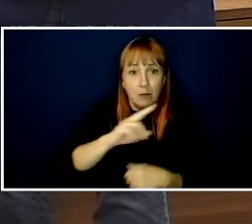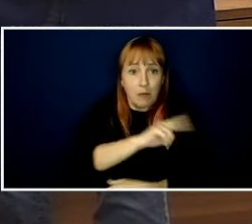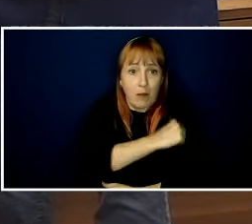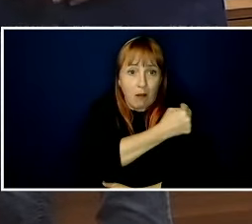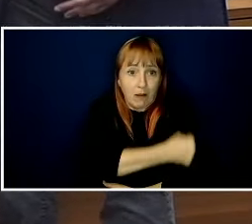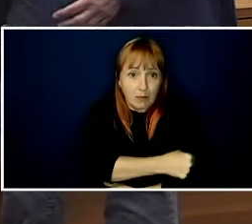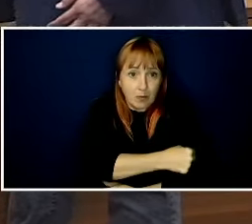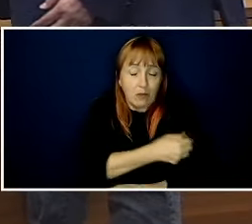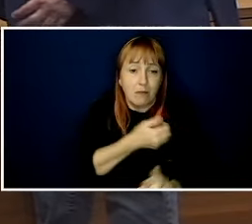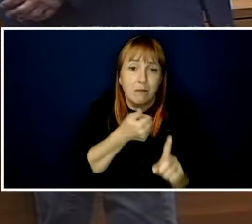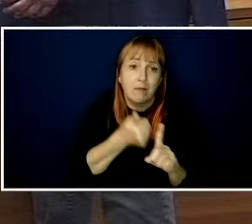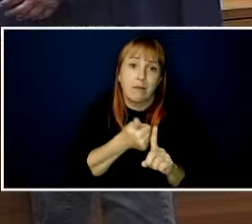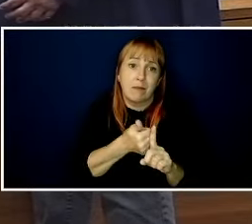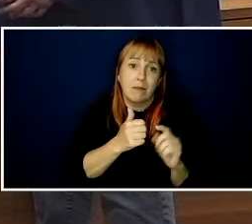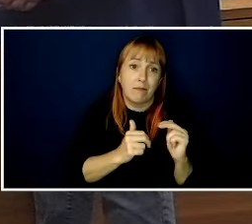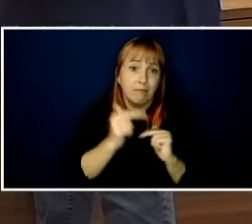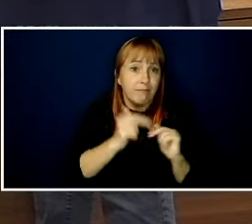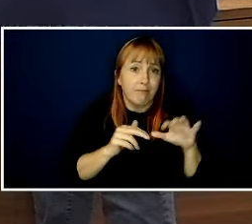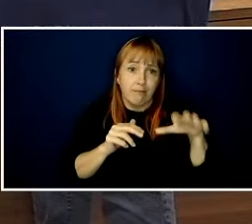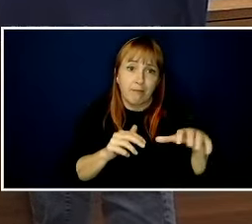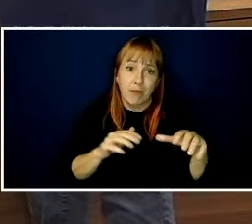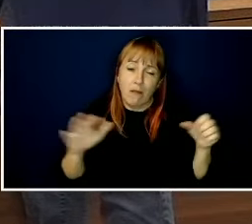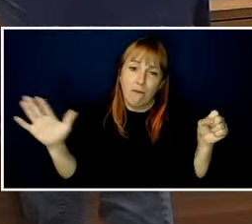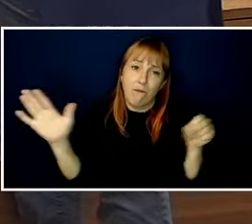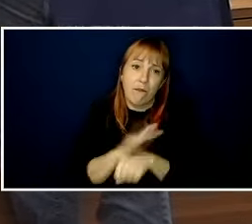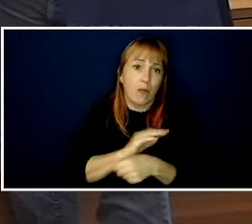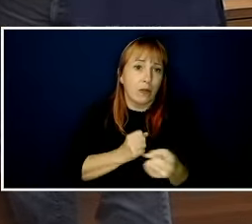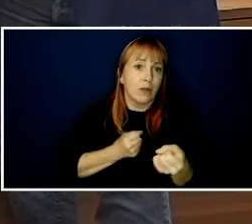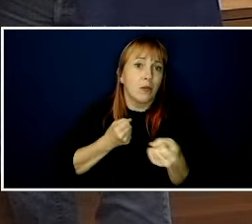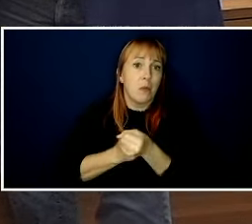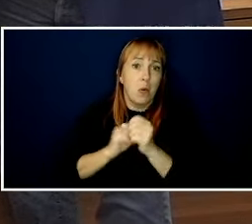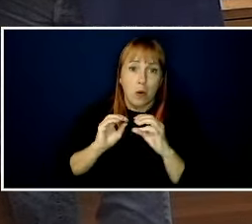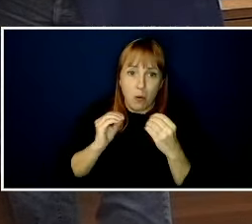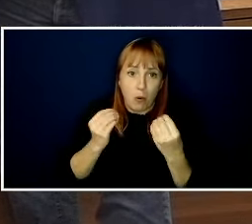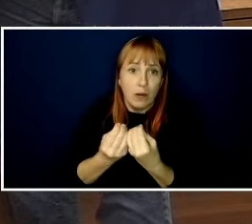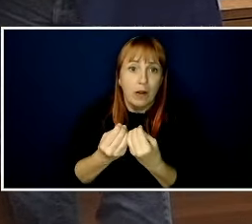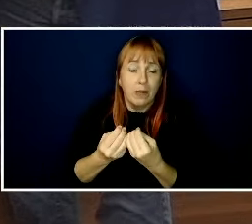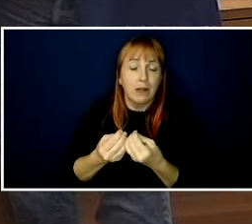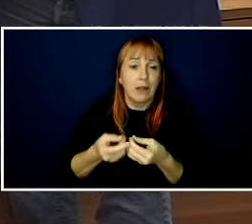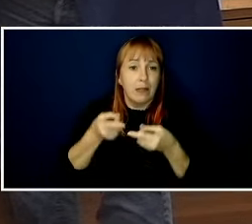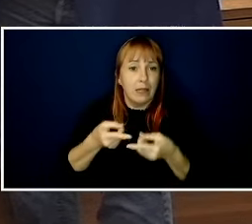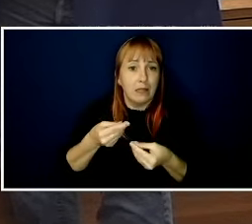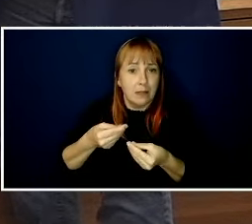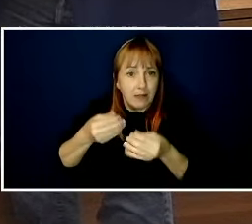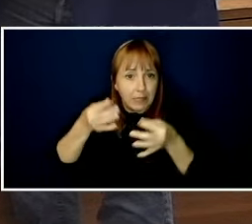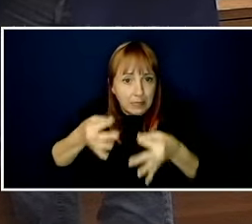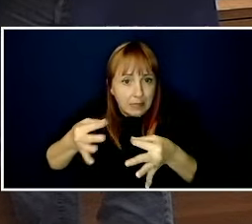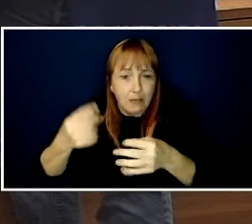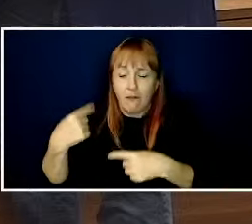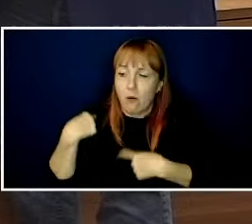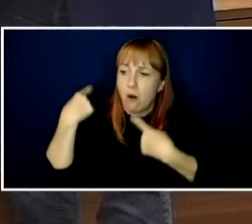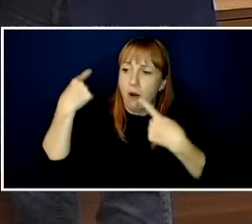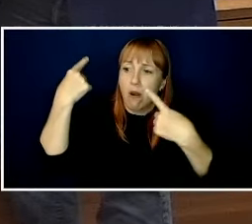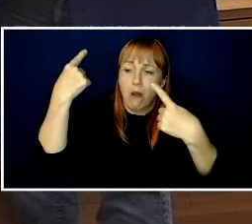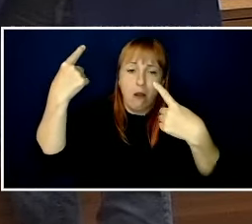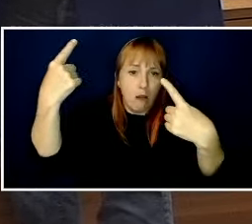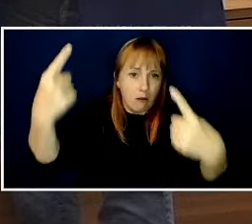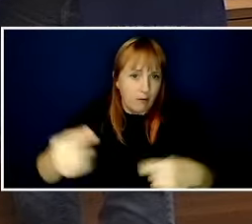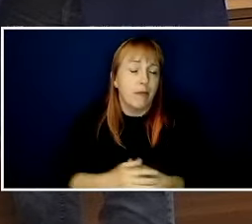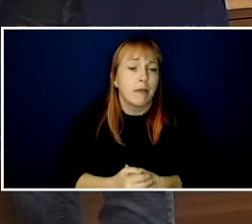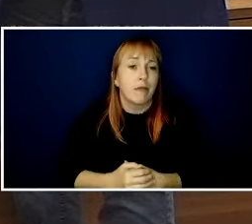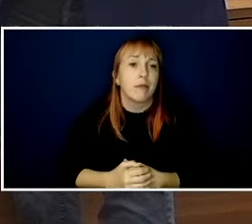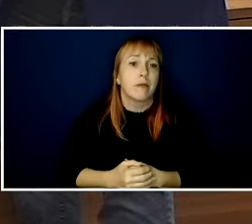been 100% behind this organization and this movement for all these years. And